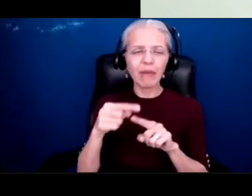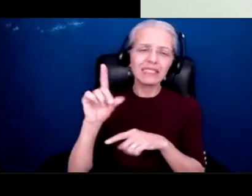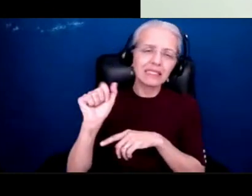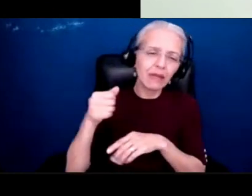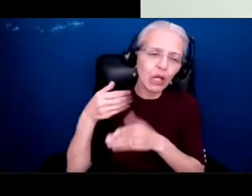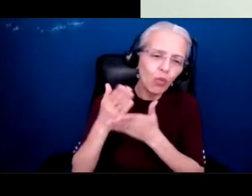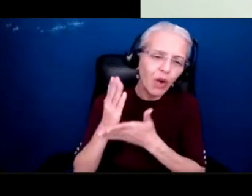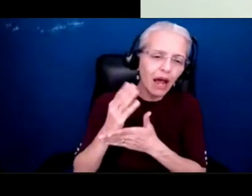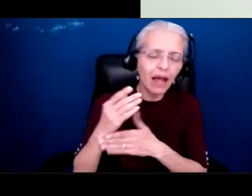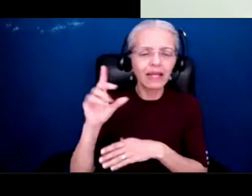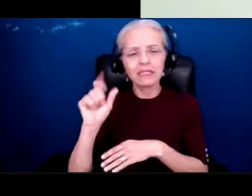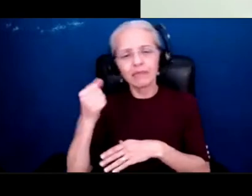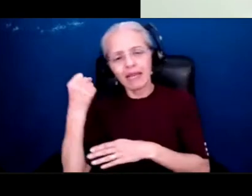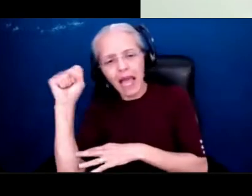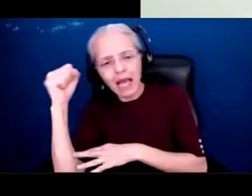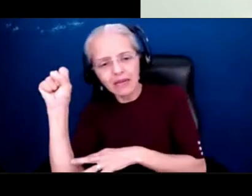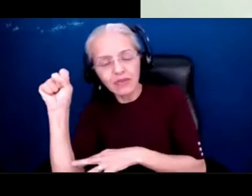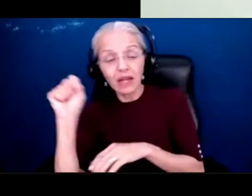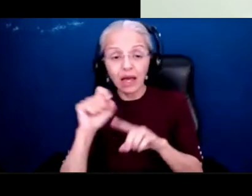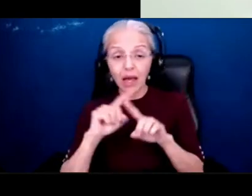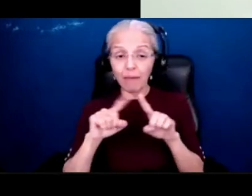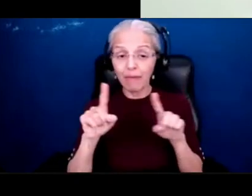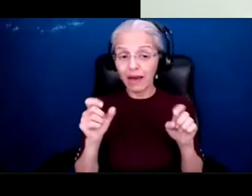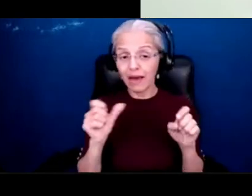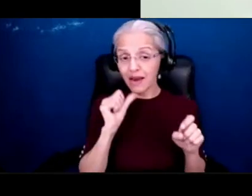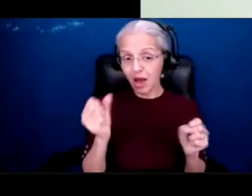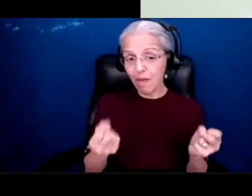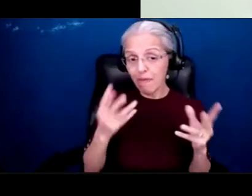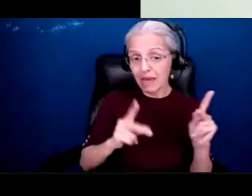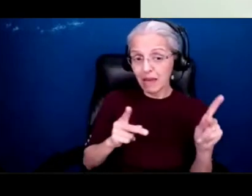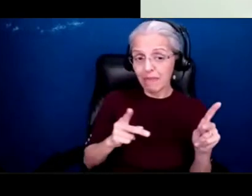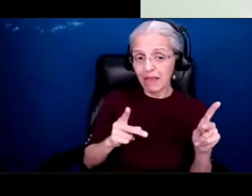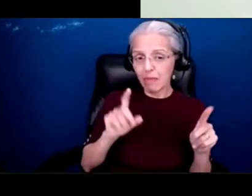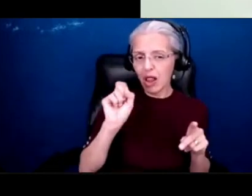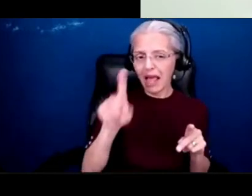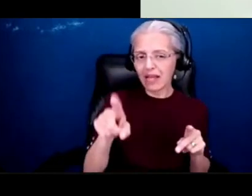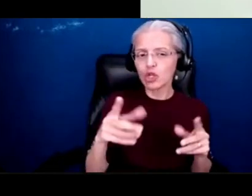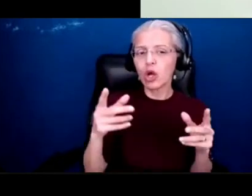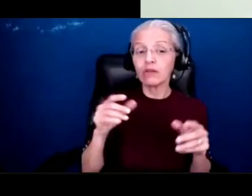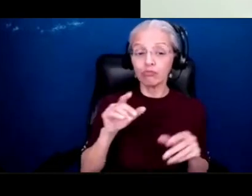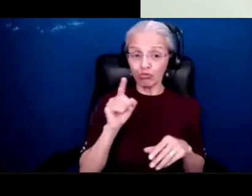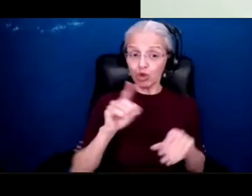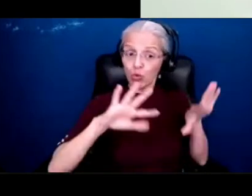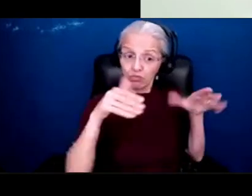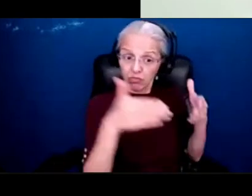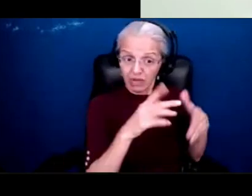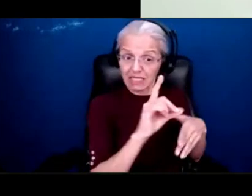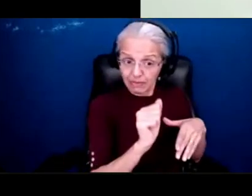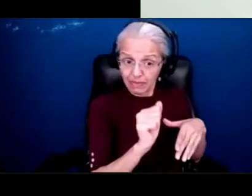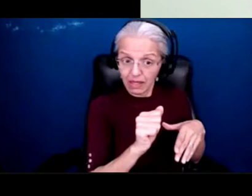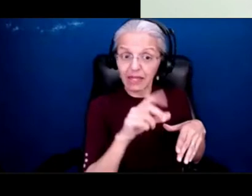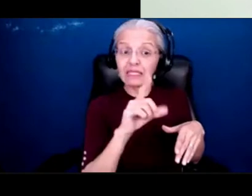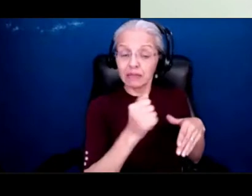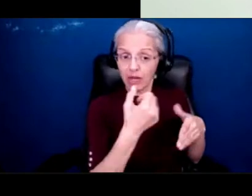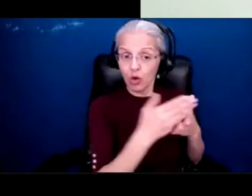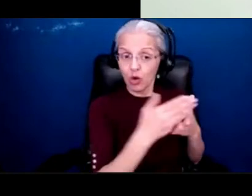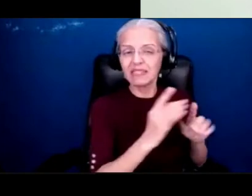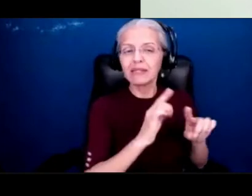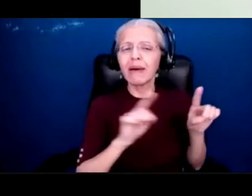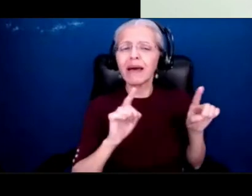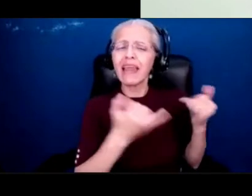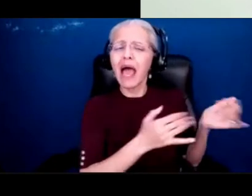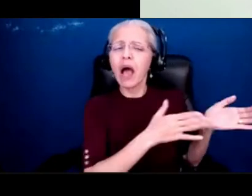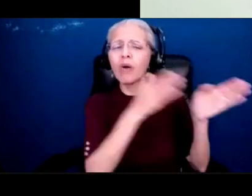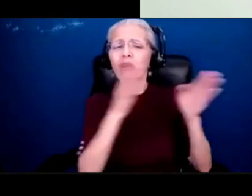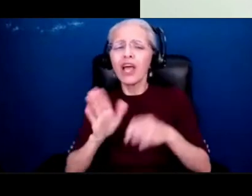disability activism, but not a whole lot of people ask you what your outside of that interests are. Okay. Tell us more about you. Tell us